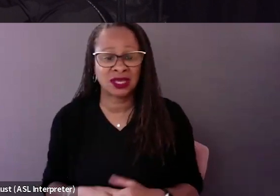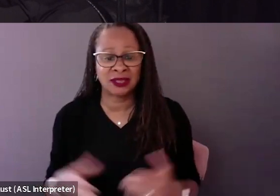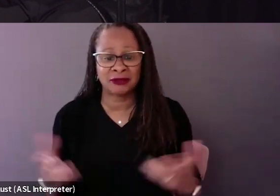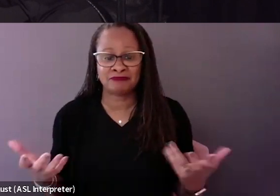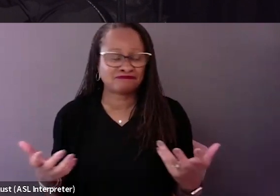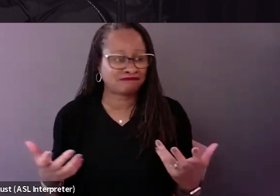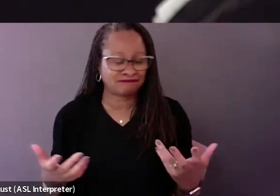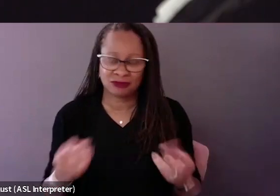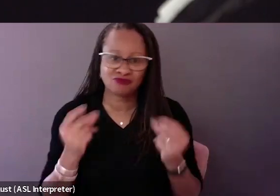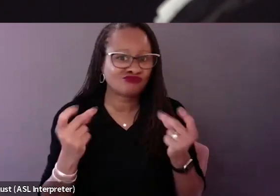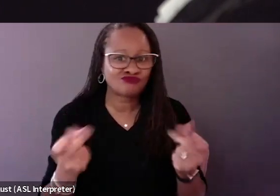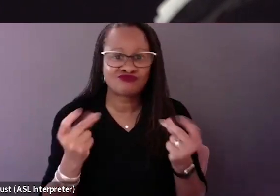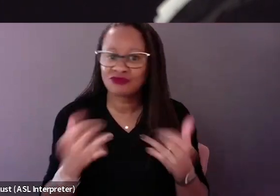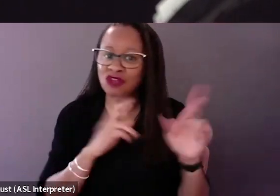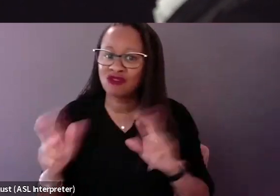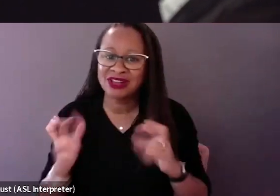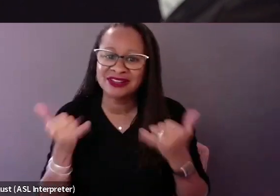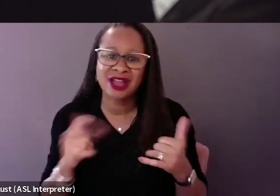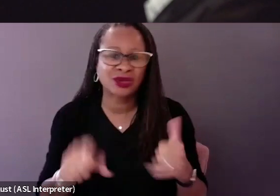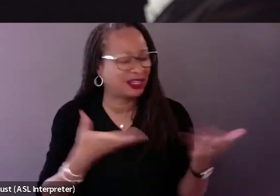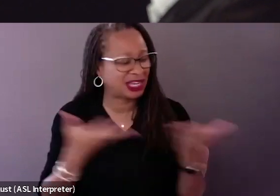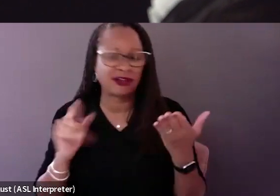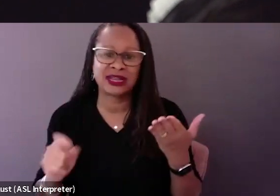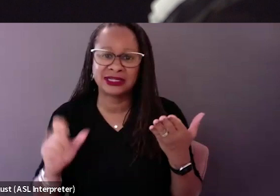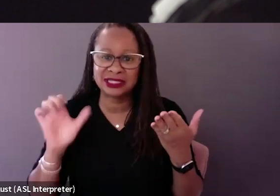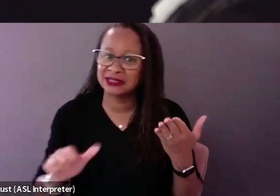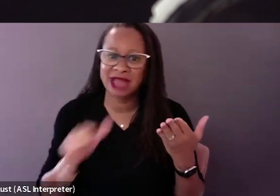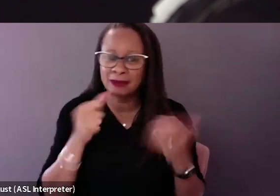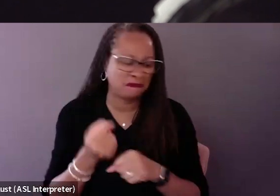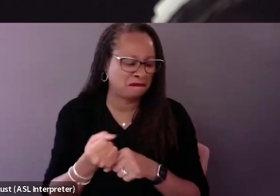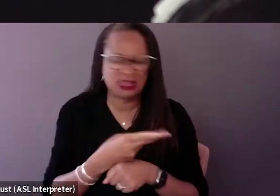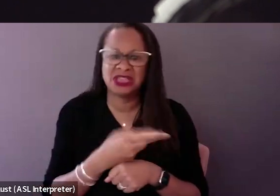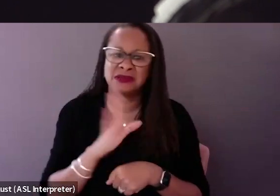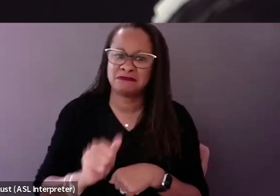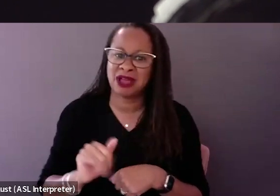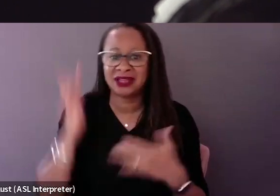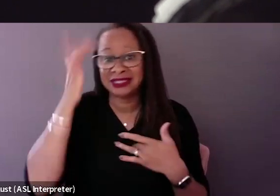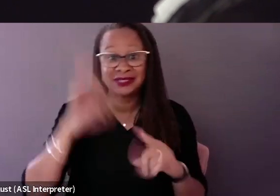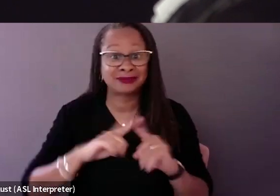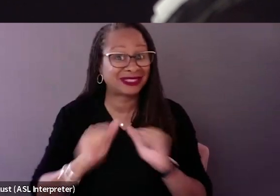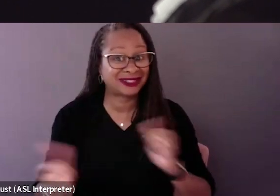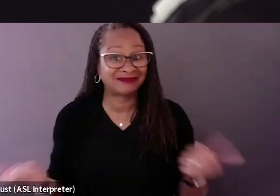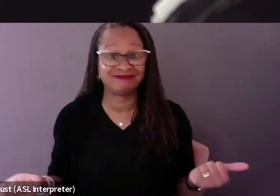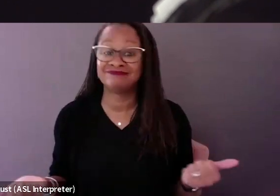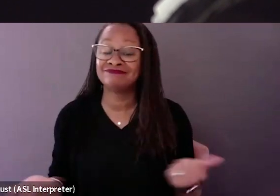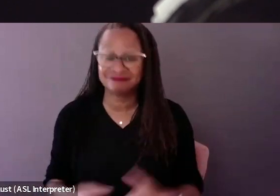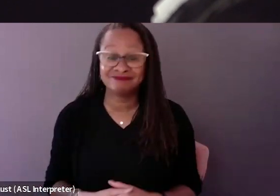on top of it and can carry it and is not going to be defeated, and yet